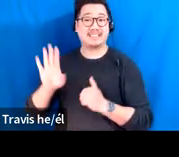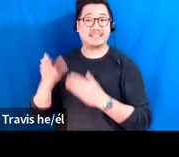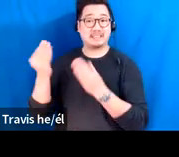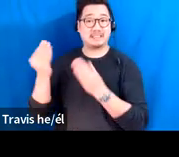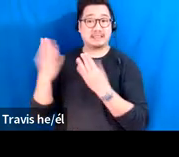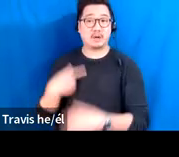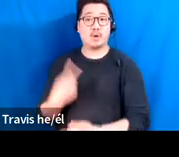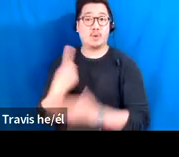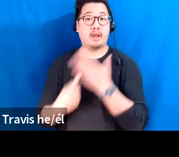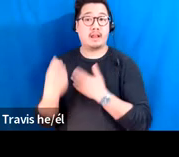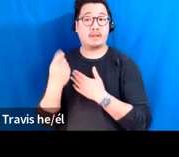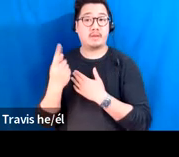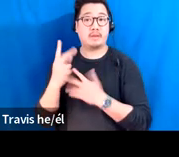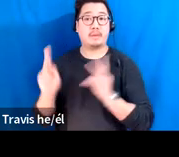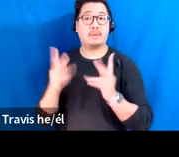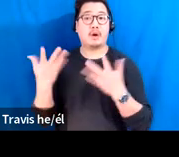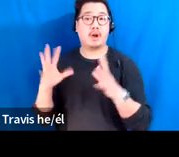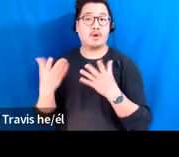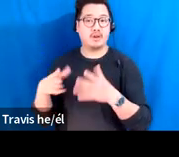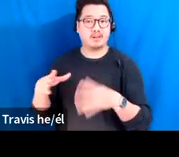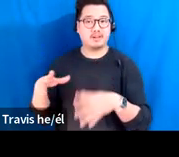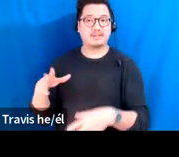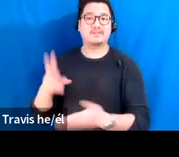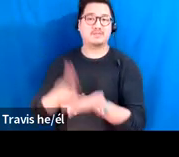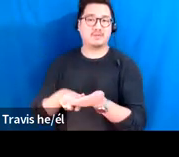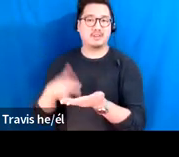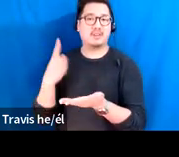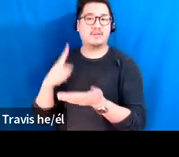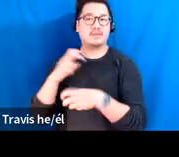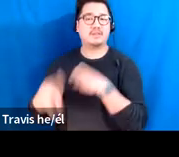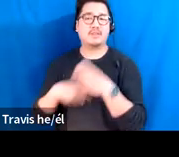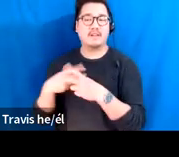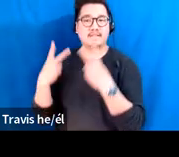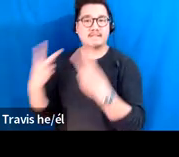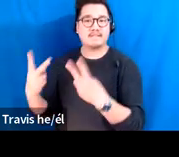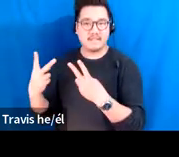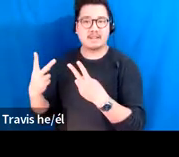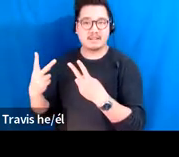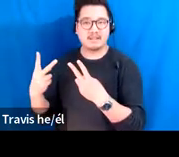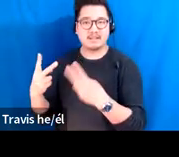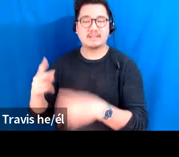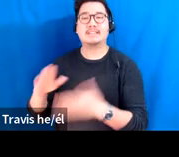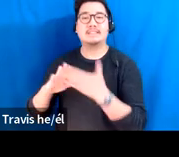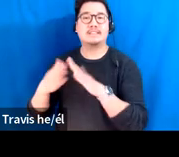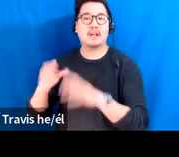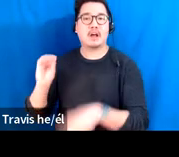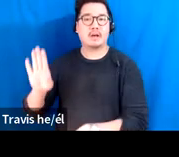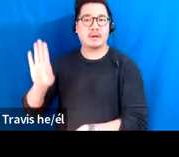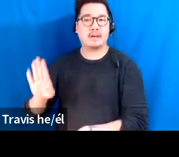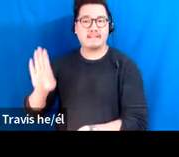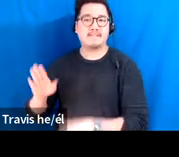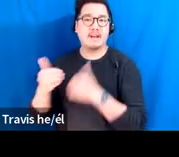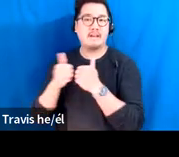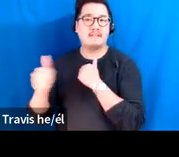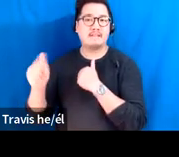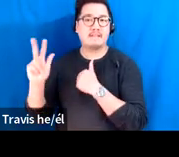have registered for the job fair so please go to boston.gov or google search city of boston virtual job fair